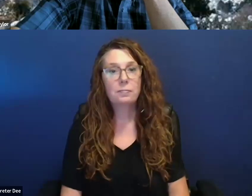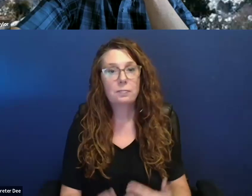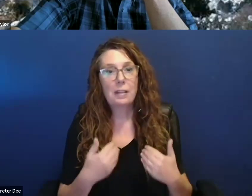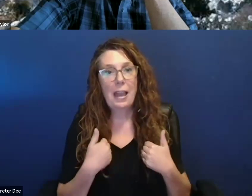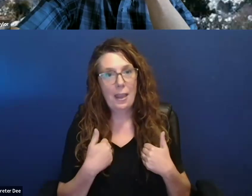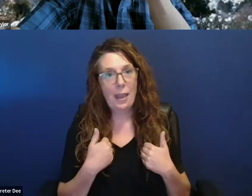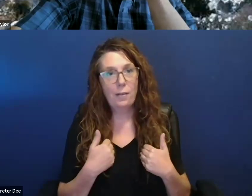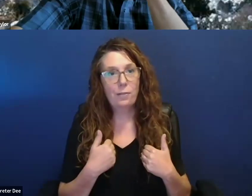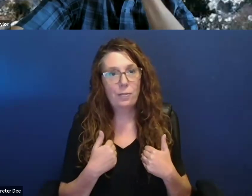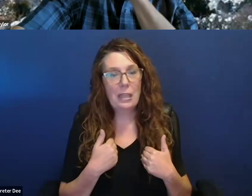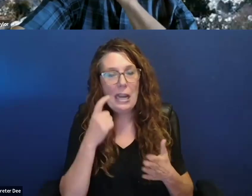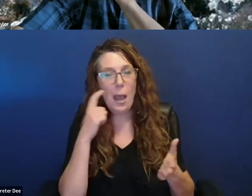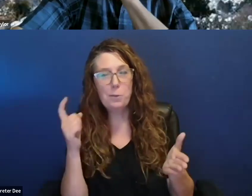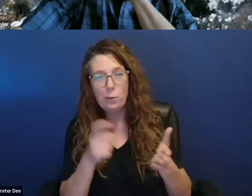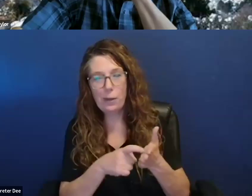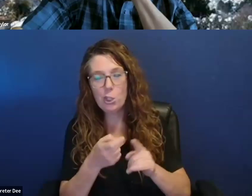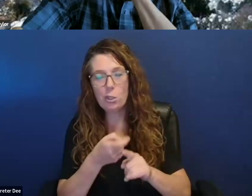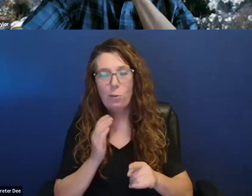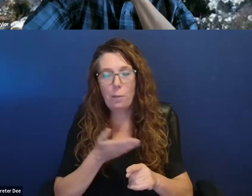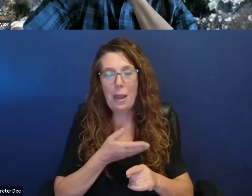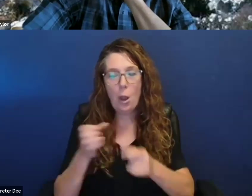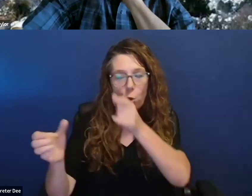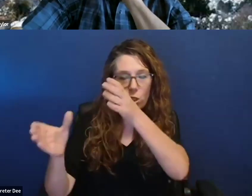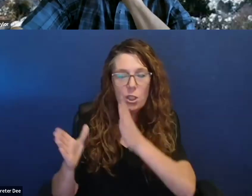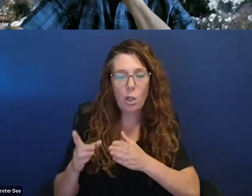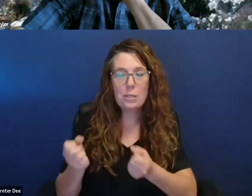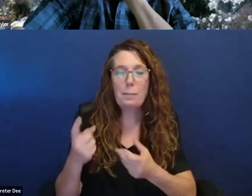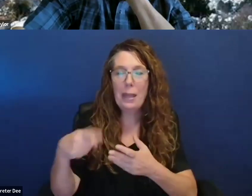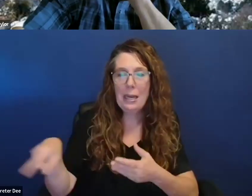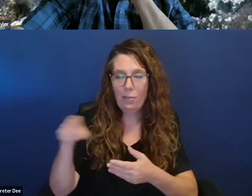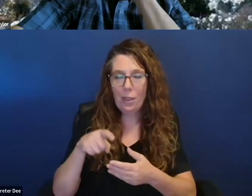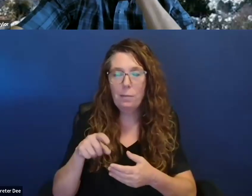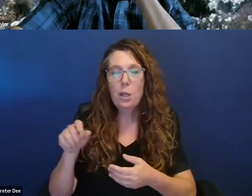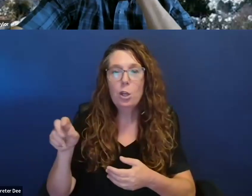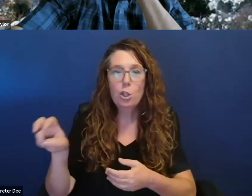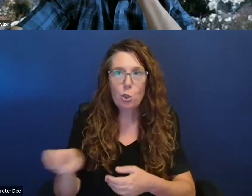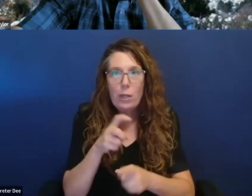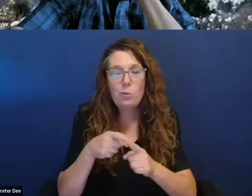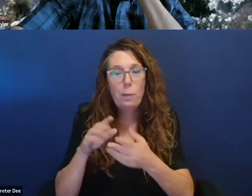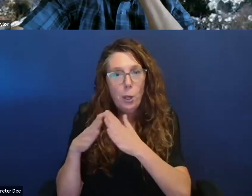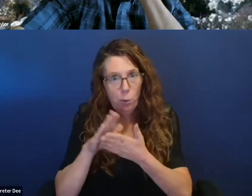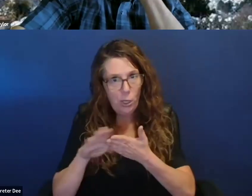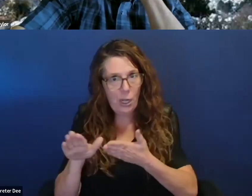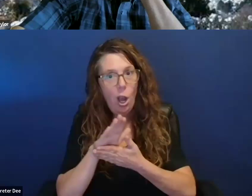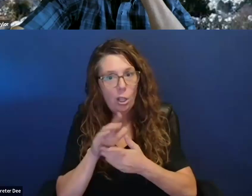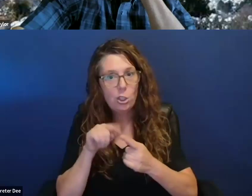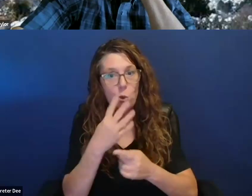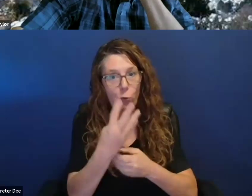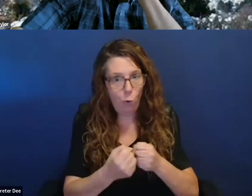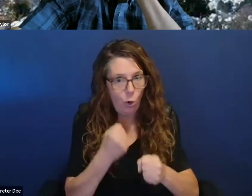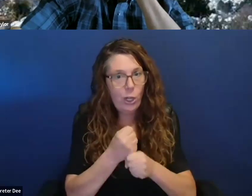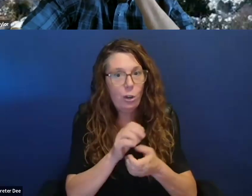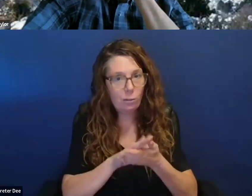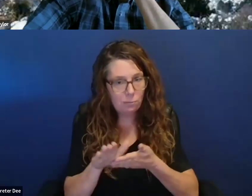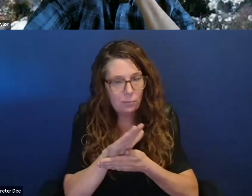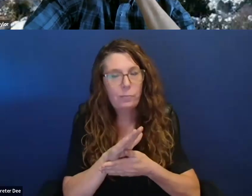I guess I have an observation from our scholars. Many of them transfer from community college to a four-year